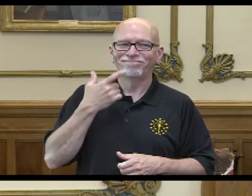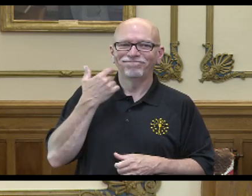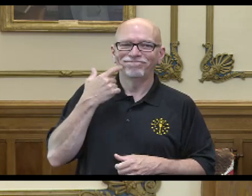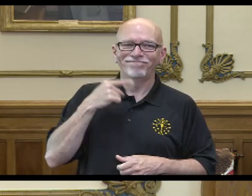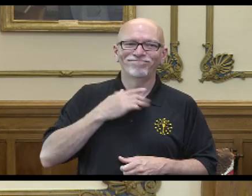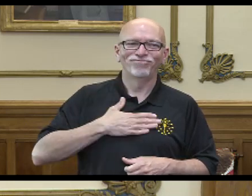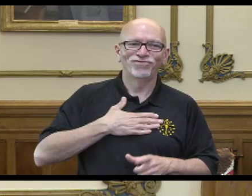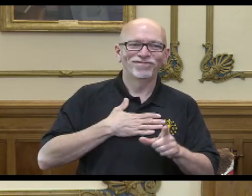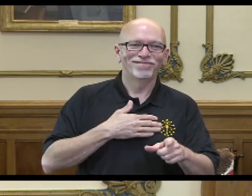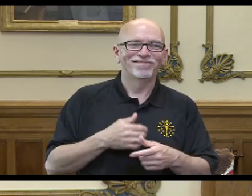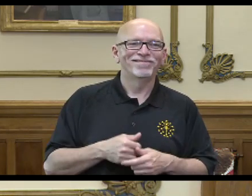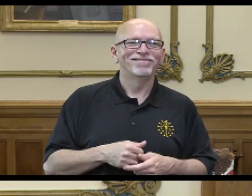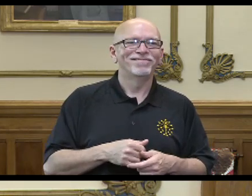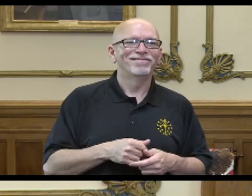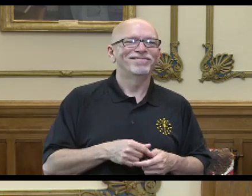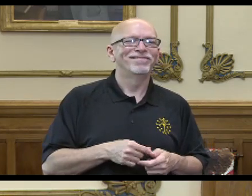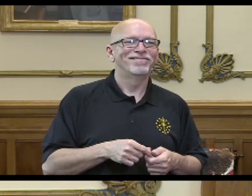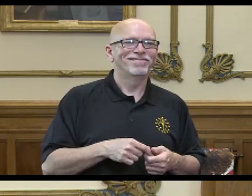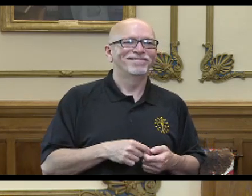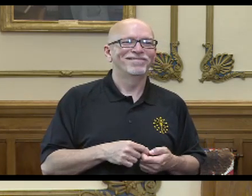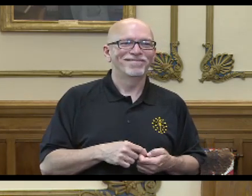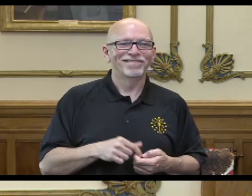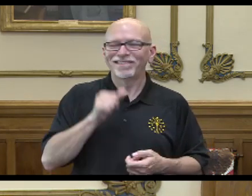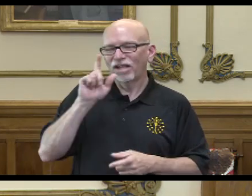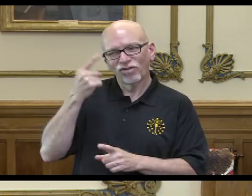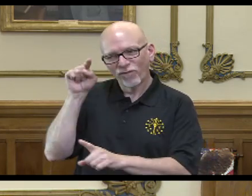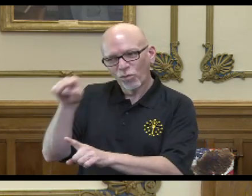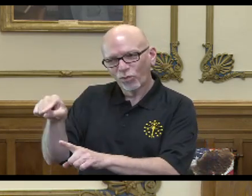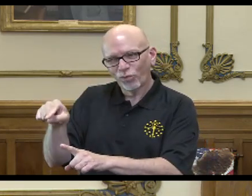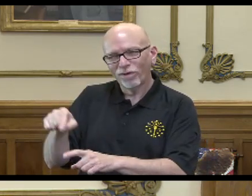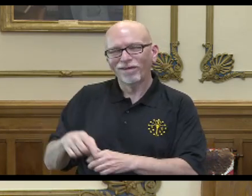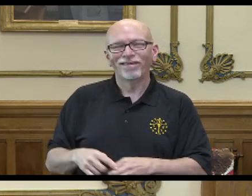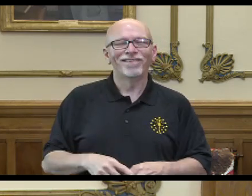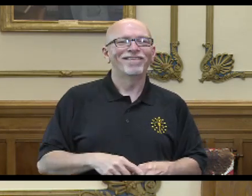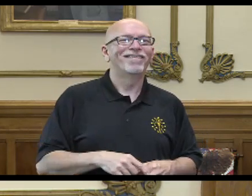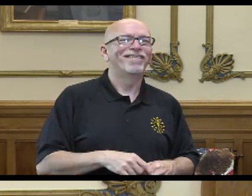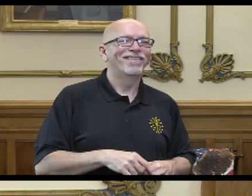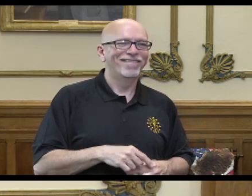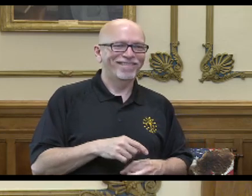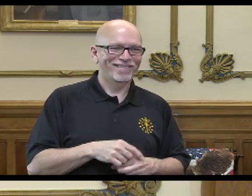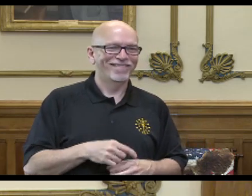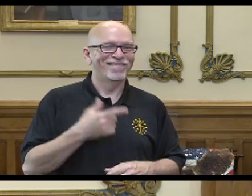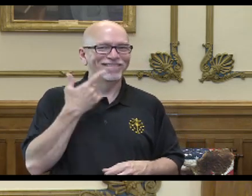Appreciate that, Governor. I see it. Not just for you. Well.